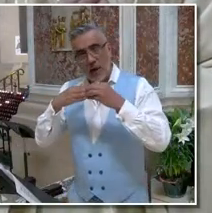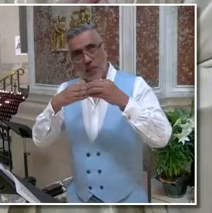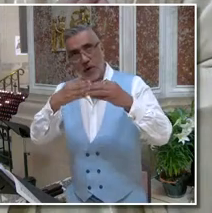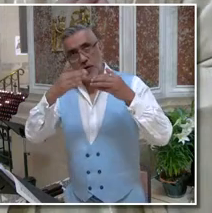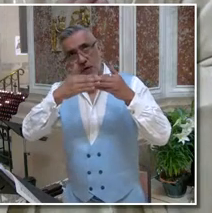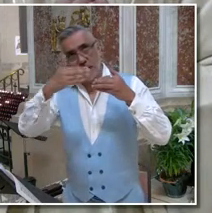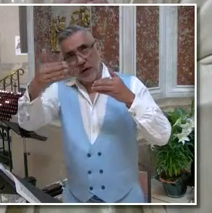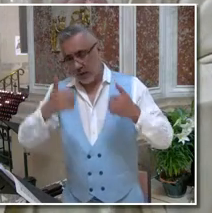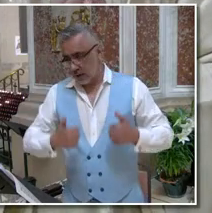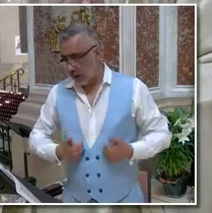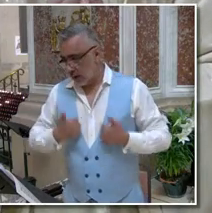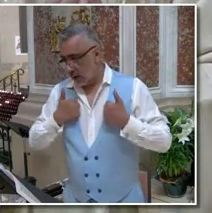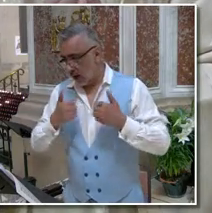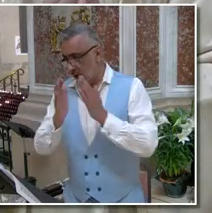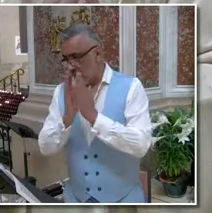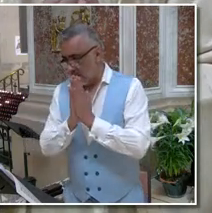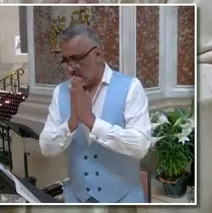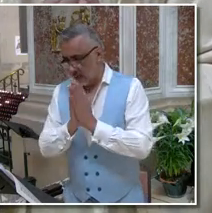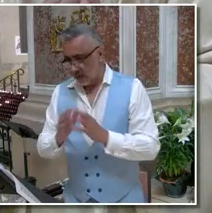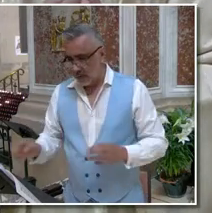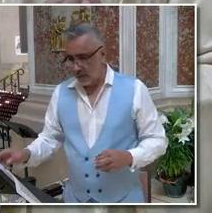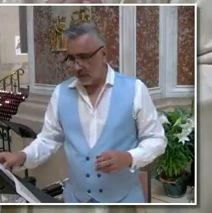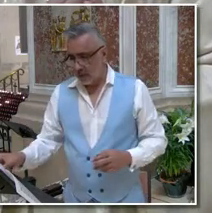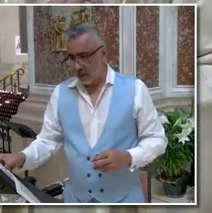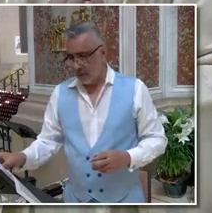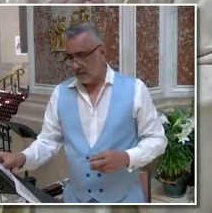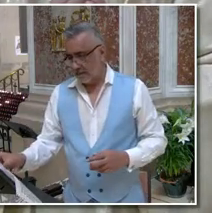to everlasting life.